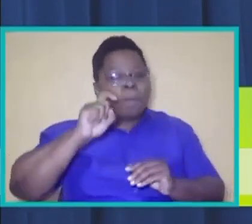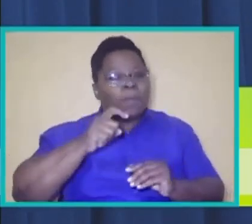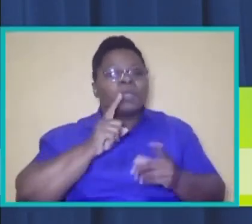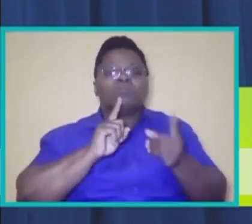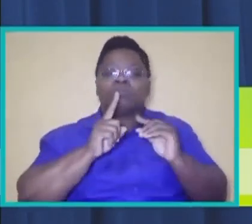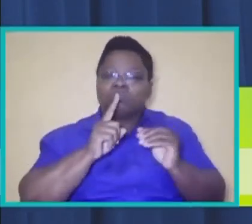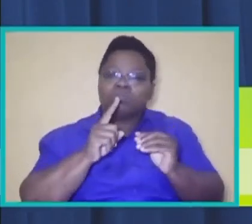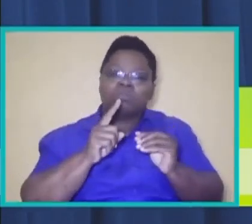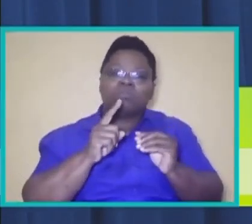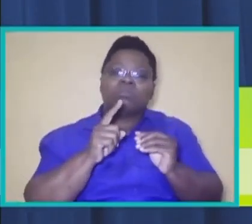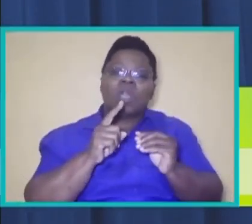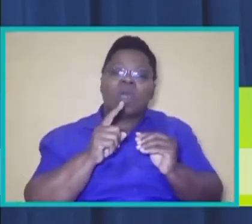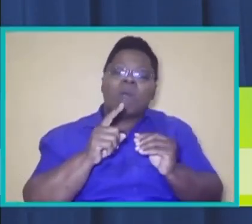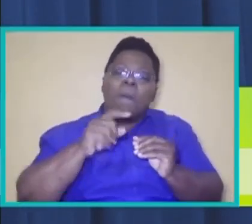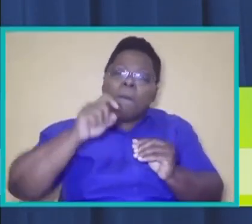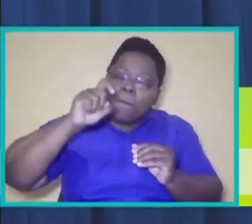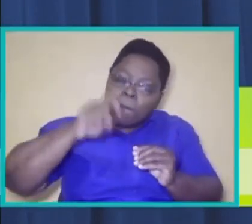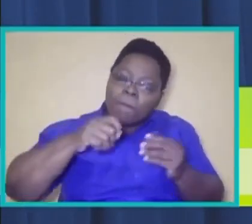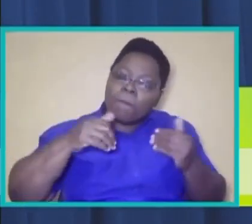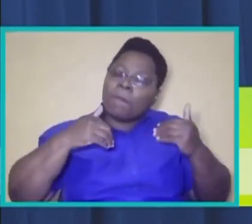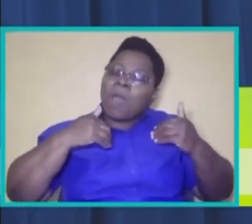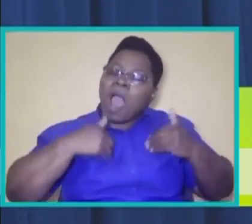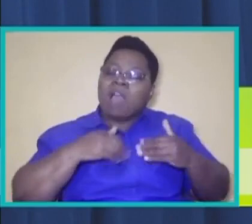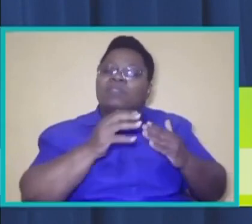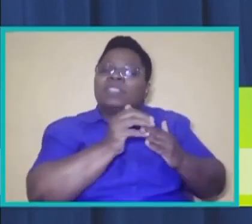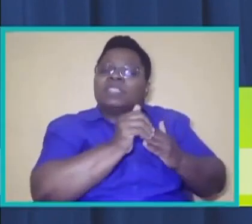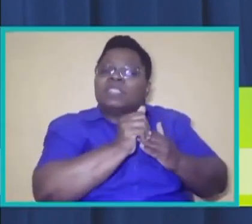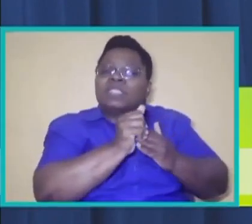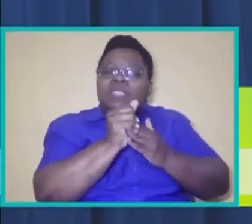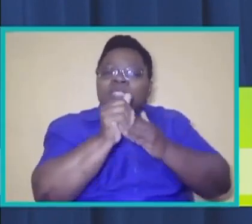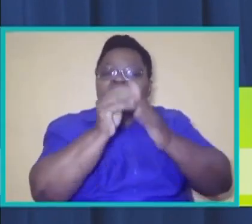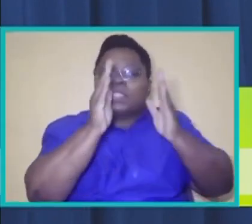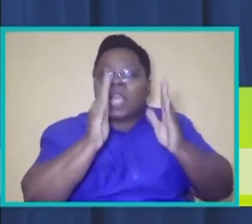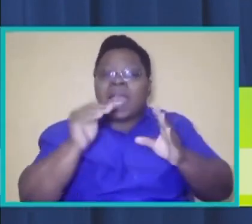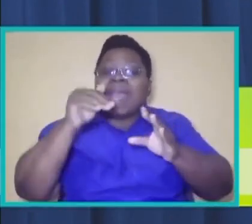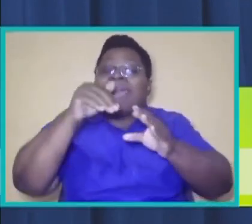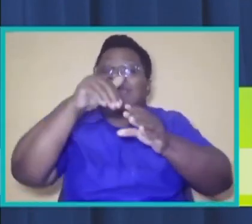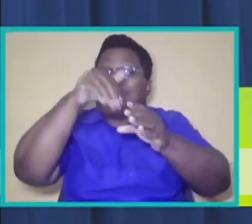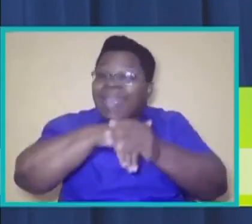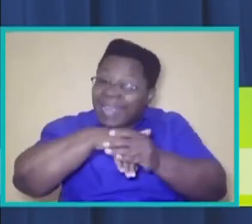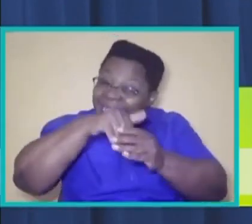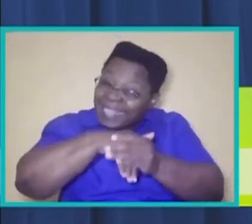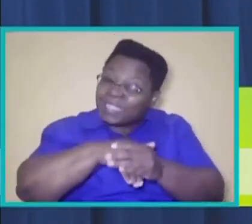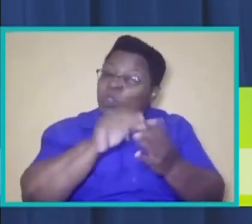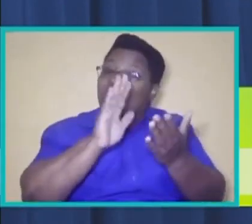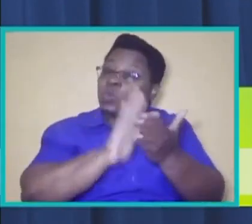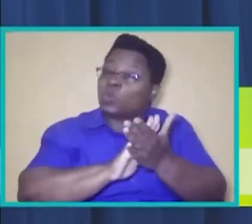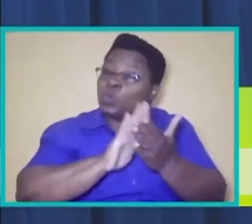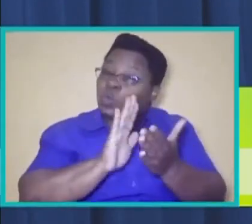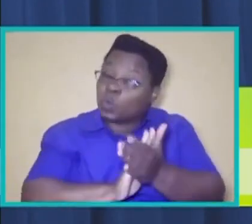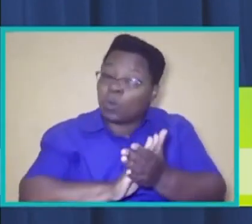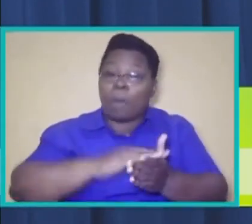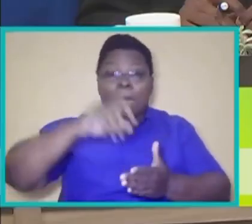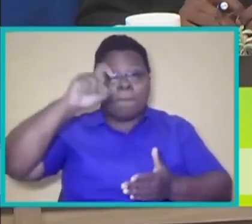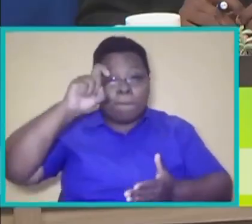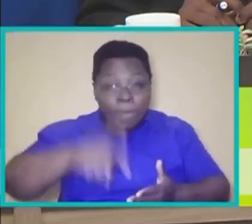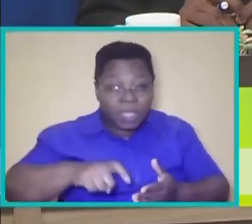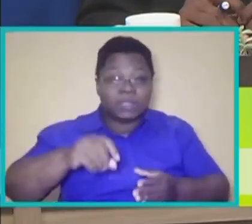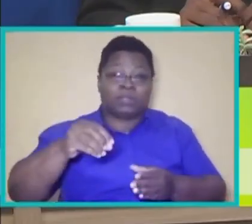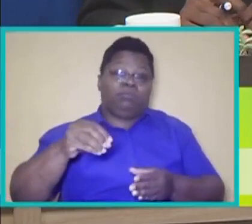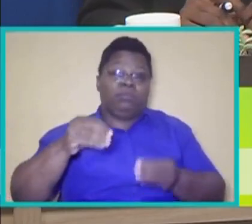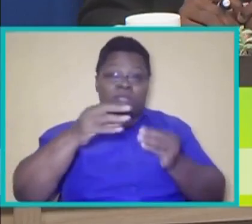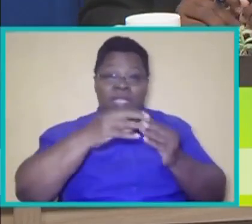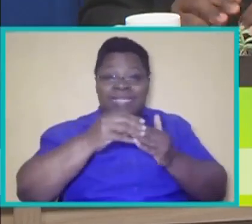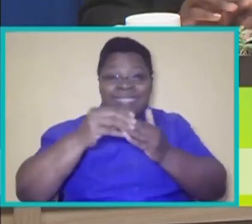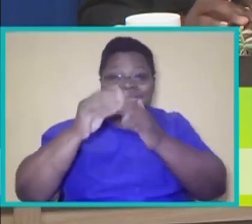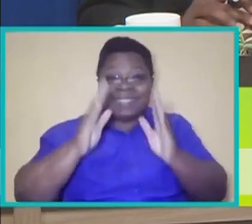to have leadership at the level of the school. We have to act. Dr. Paul spoke earlier